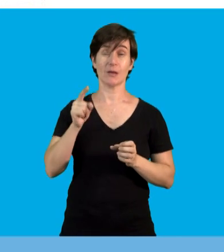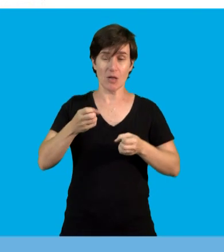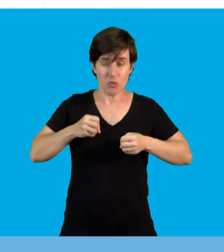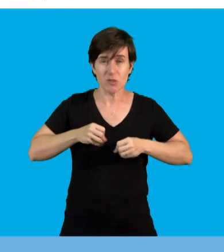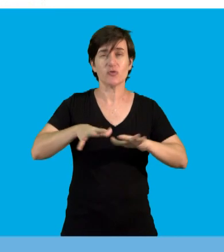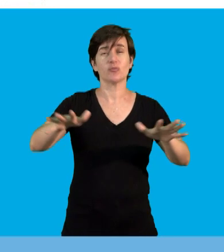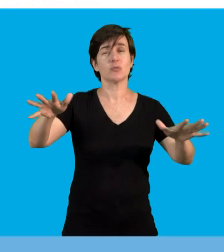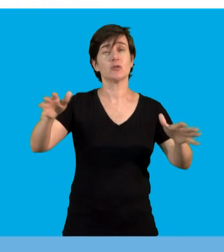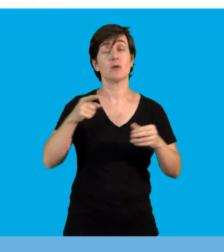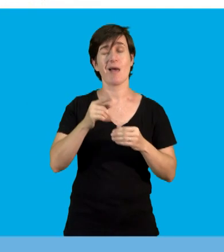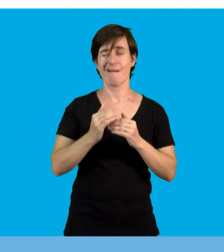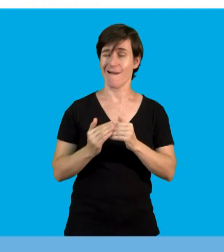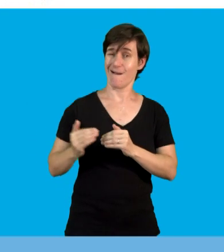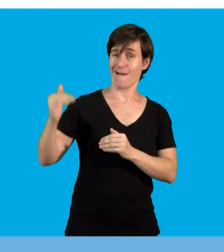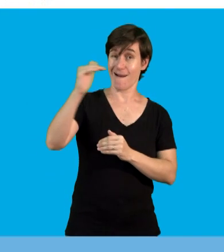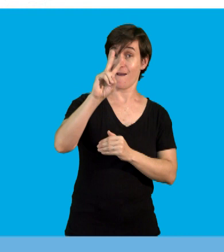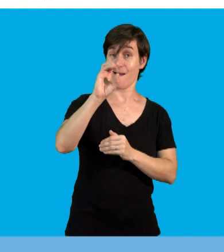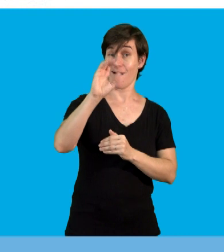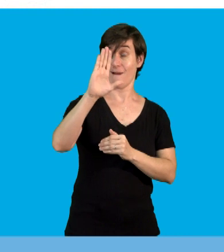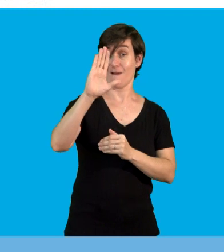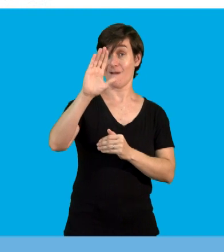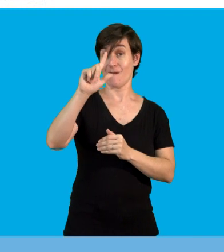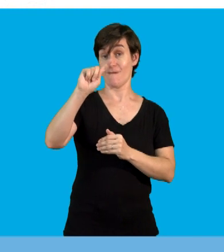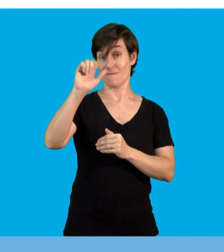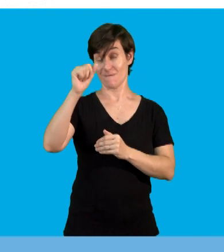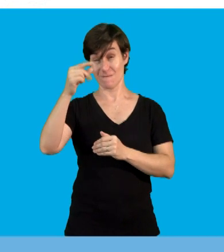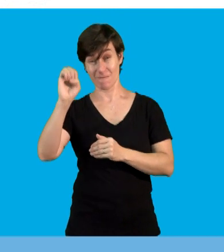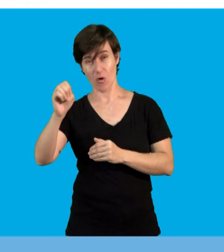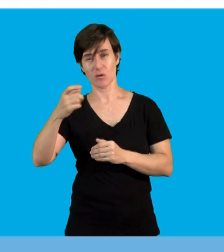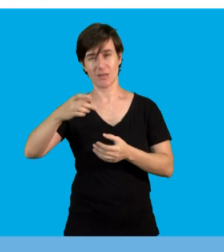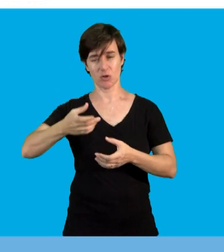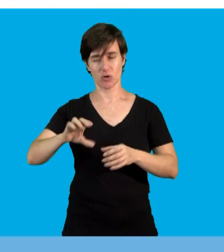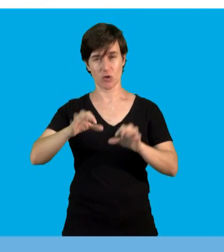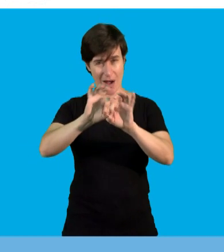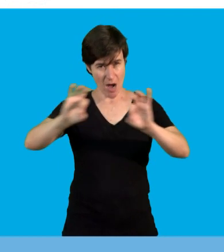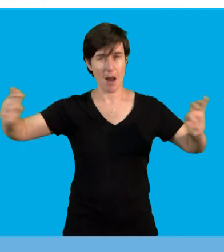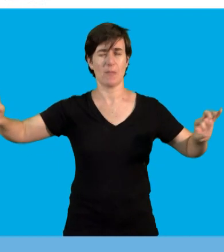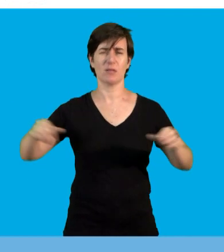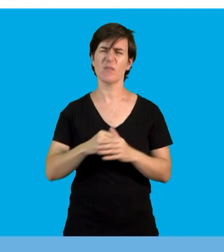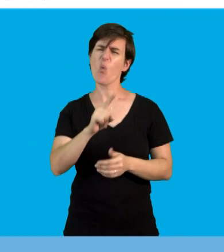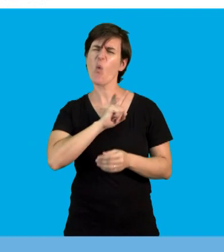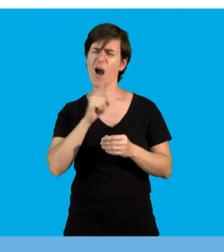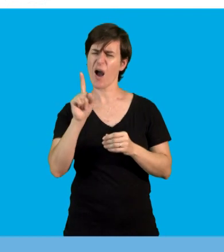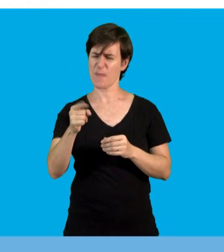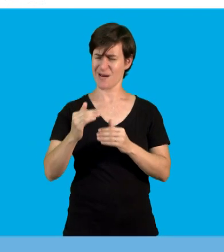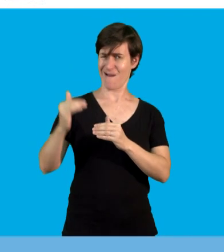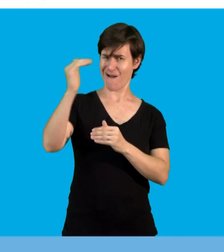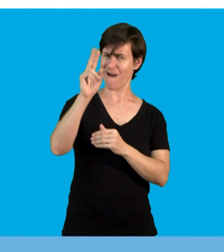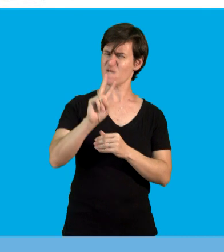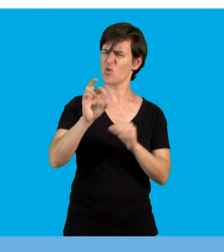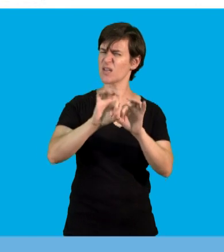be distributed by high voltage cables. So we need to know why we are using the high voltage